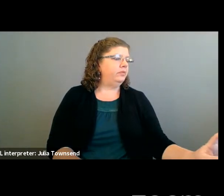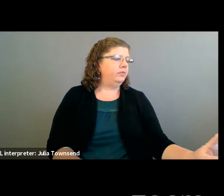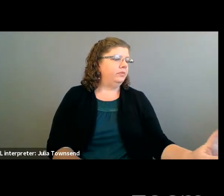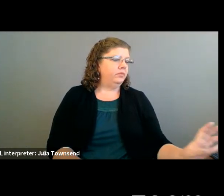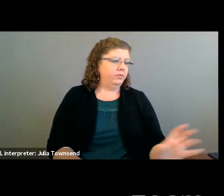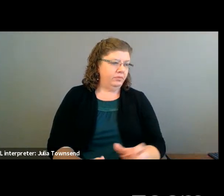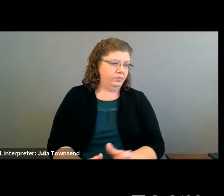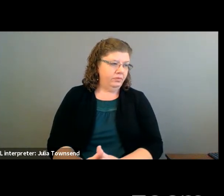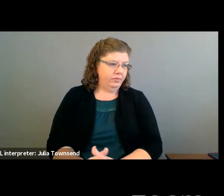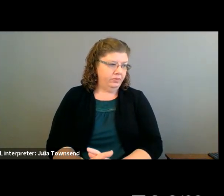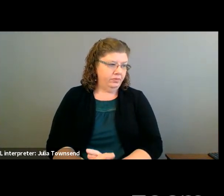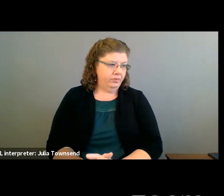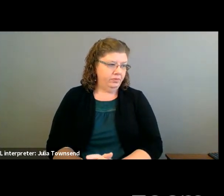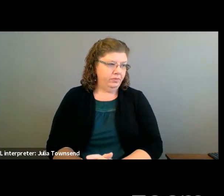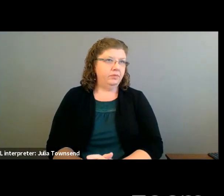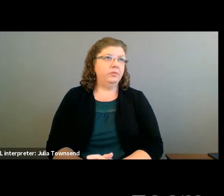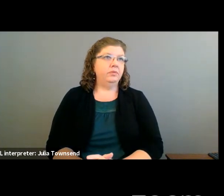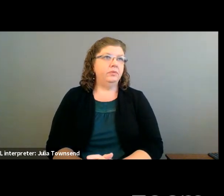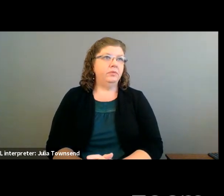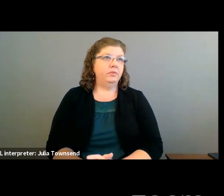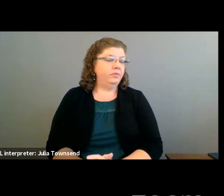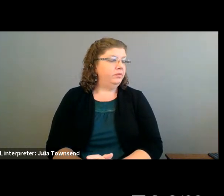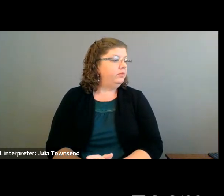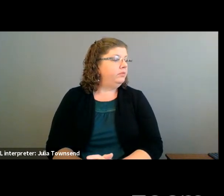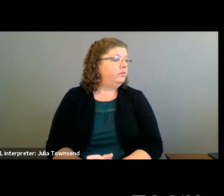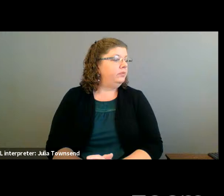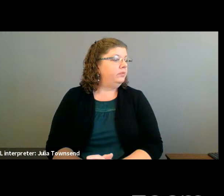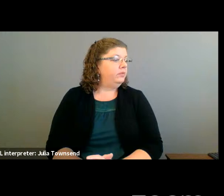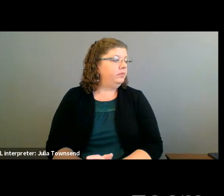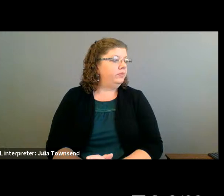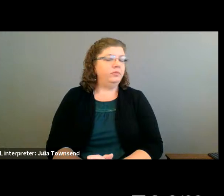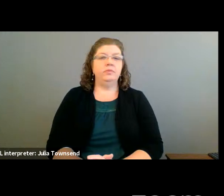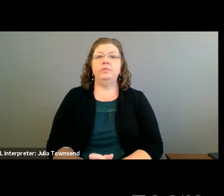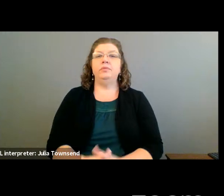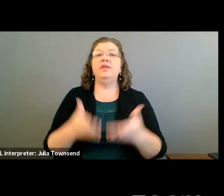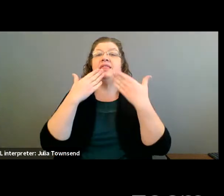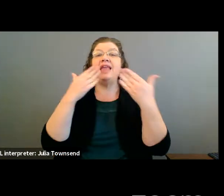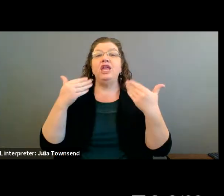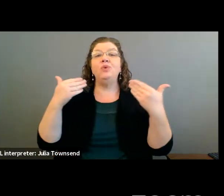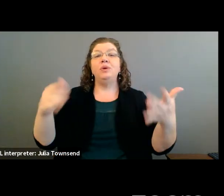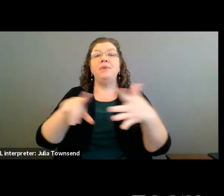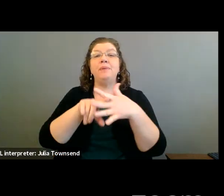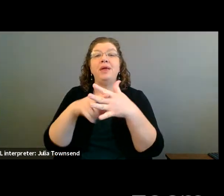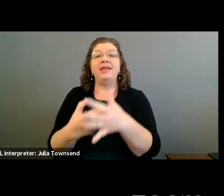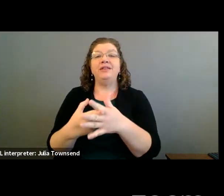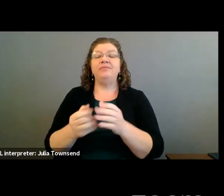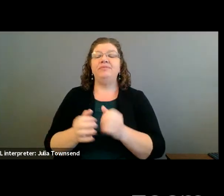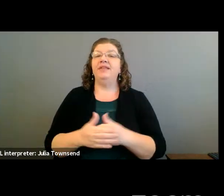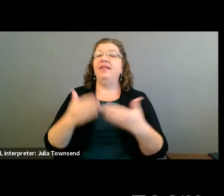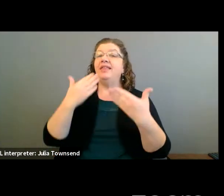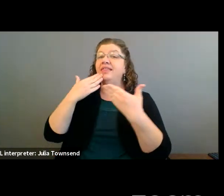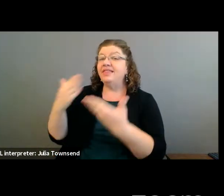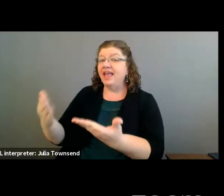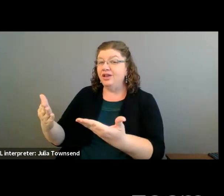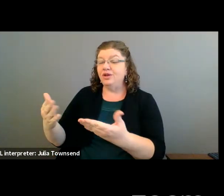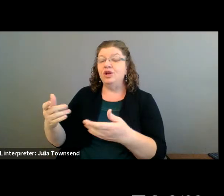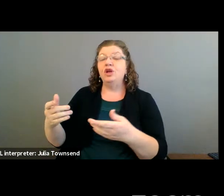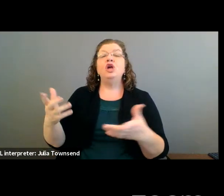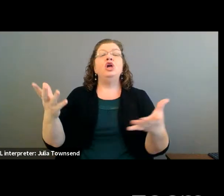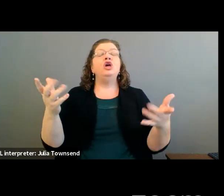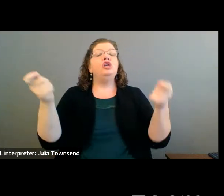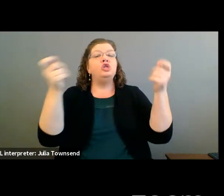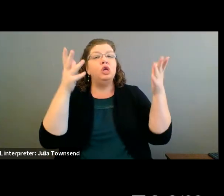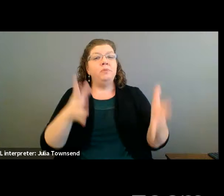hablar con voz fuerte y clara. Gracias. Thank you. We may now begin. Thank you. Superintendent